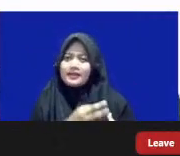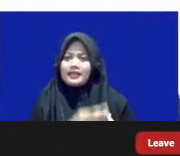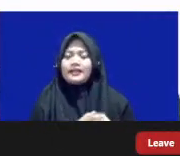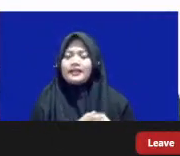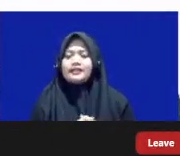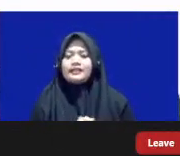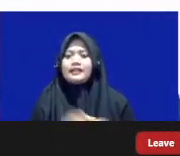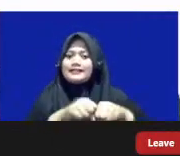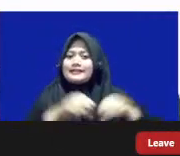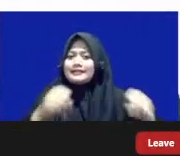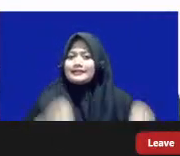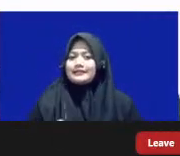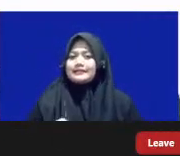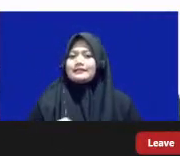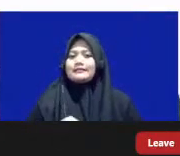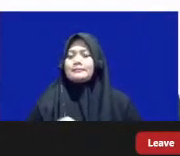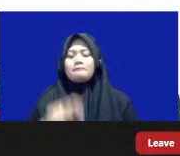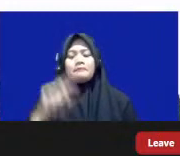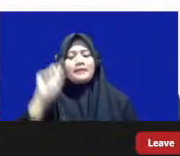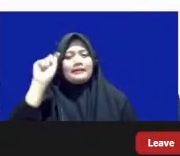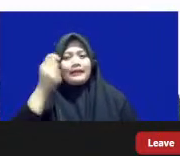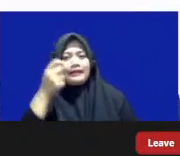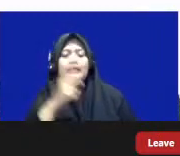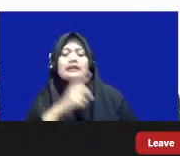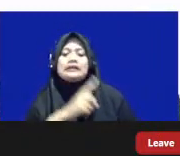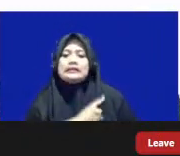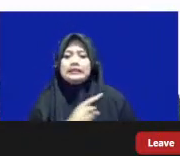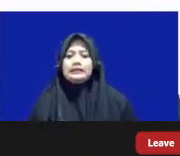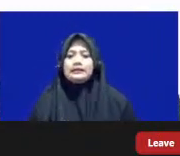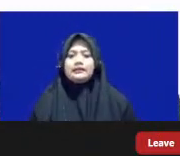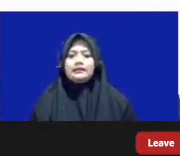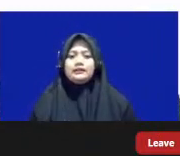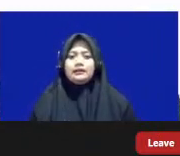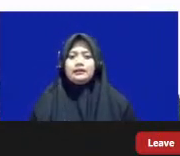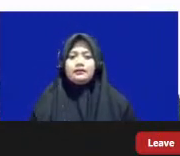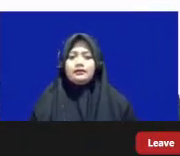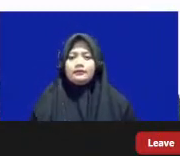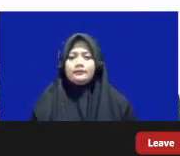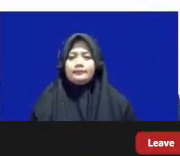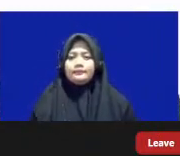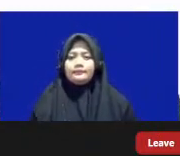So for FPF, advanced cash transfer is